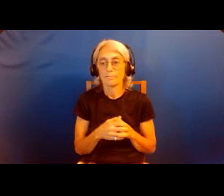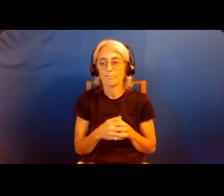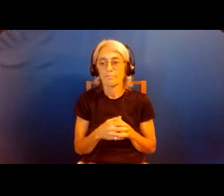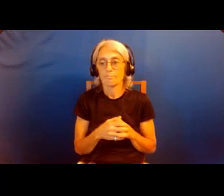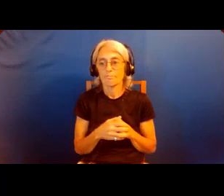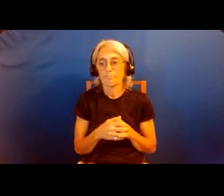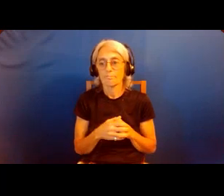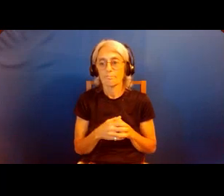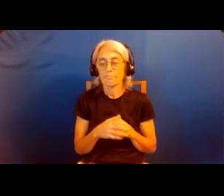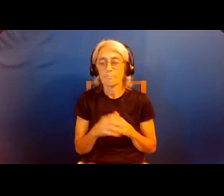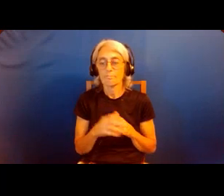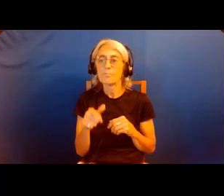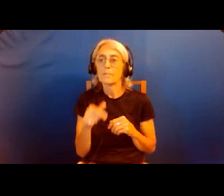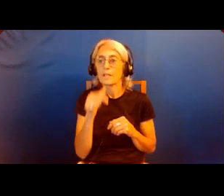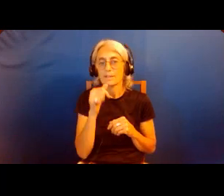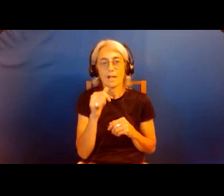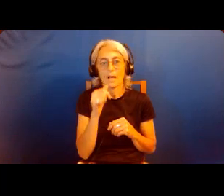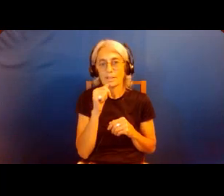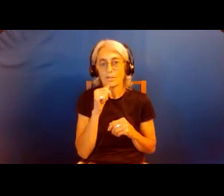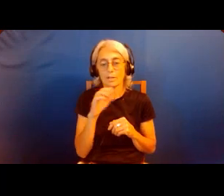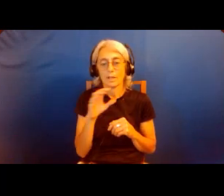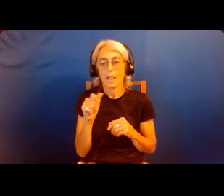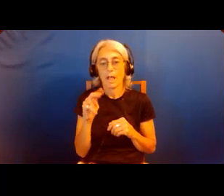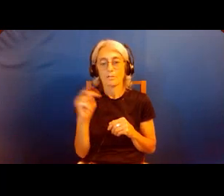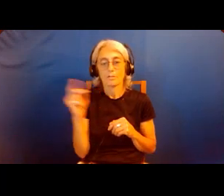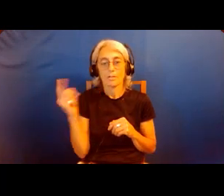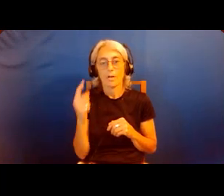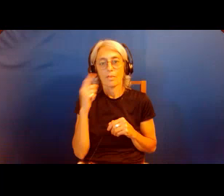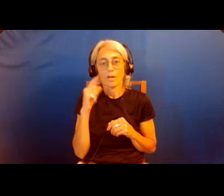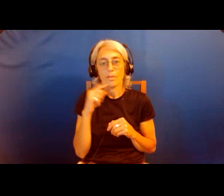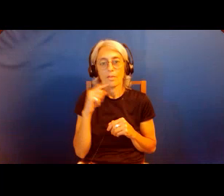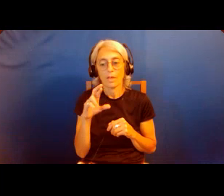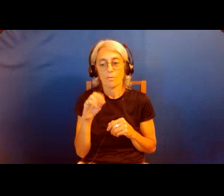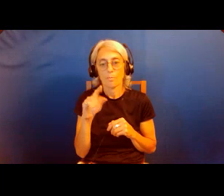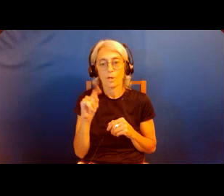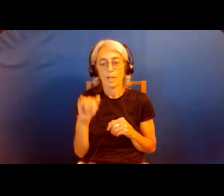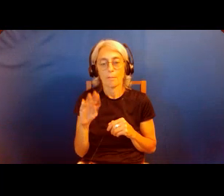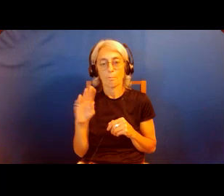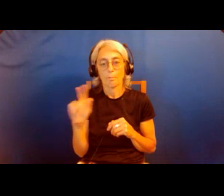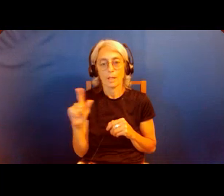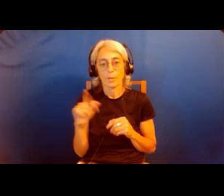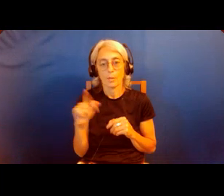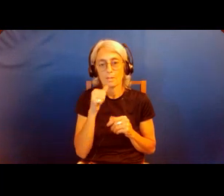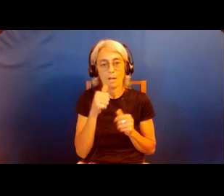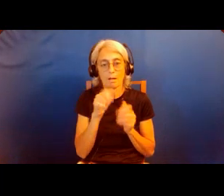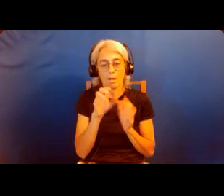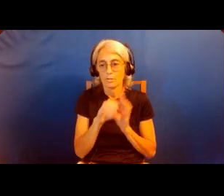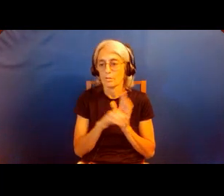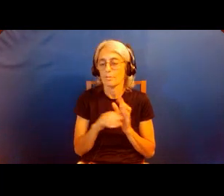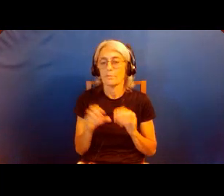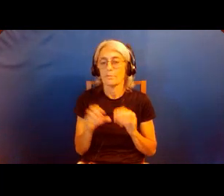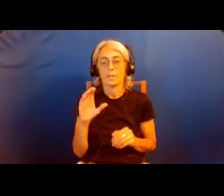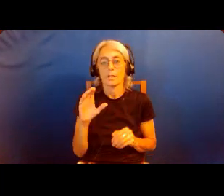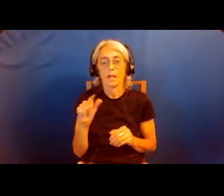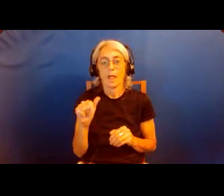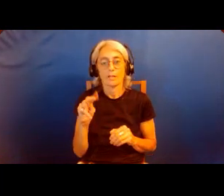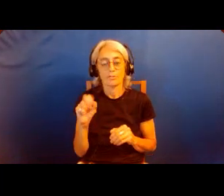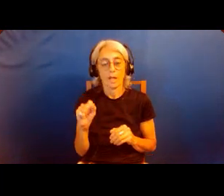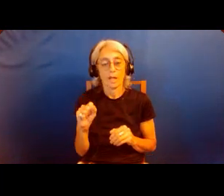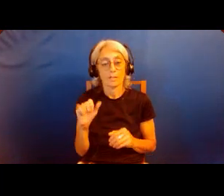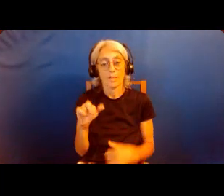secret that Caltrans always thought that the Roberti bill was unconstitutional. According to Caltrans, the Roberti bill is